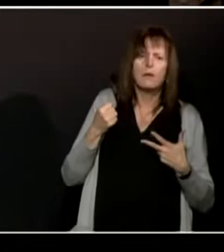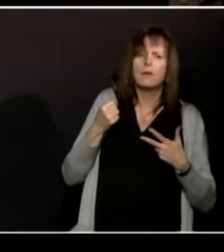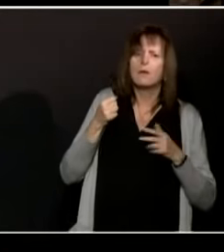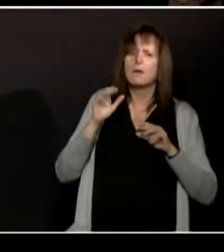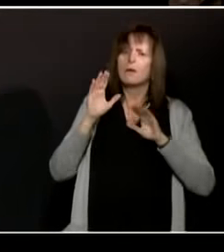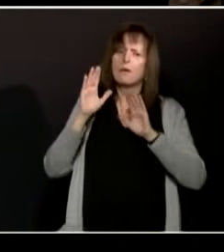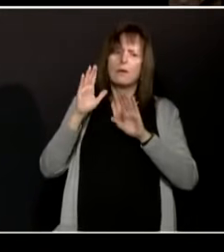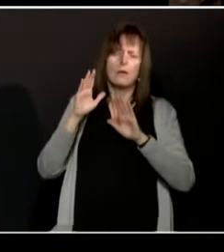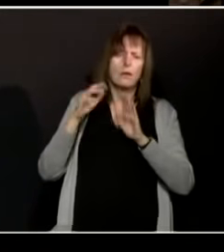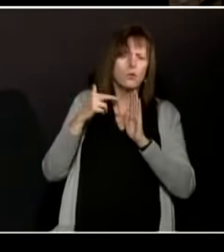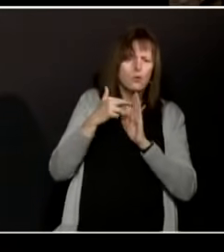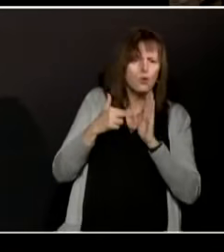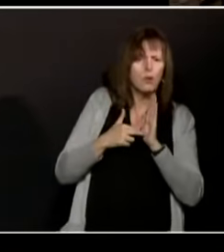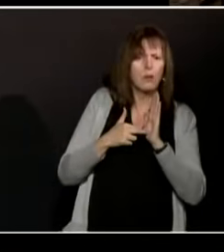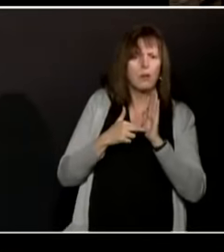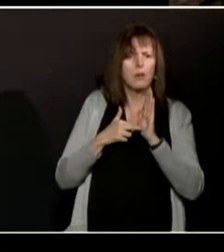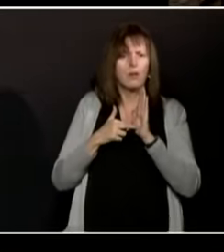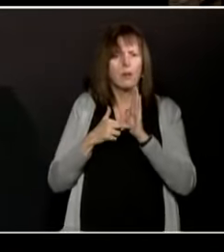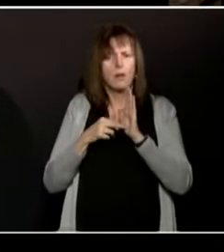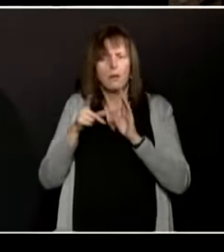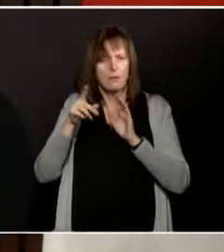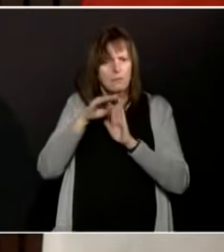answer that one?